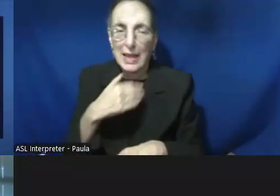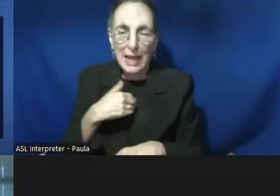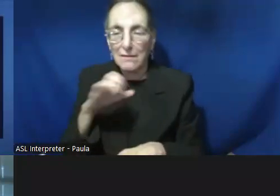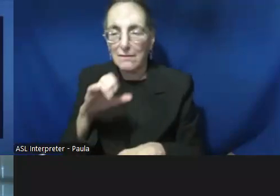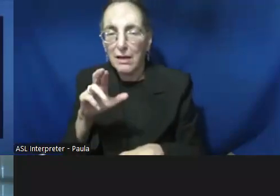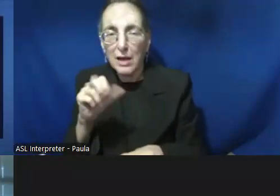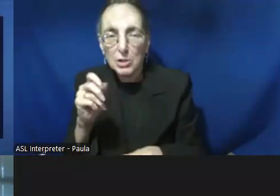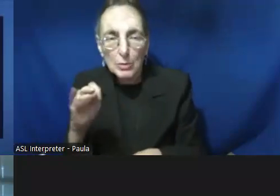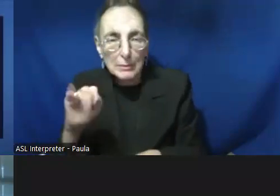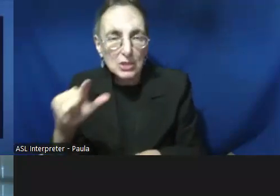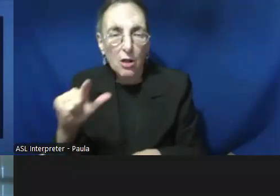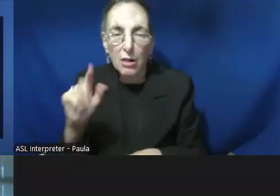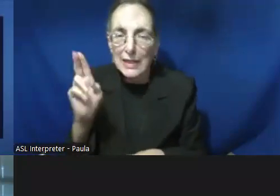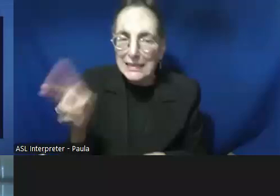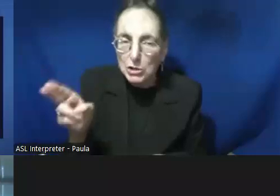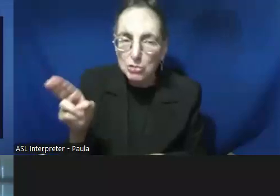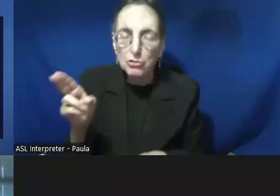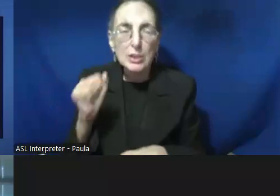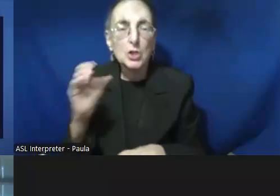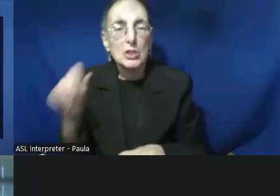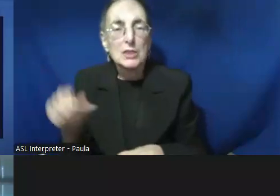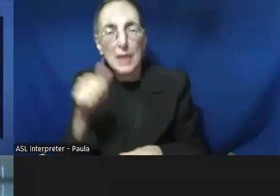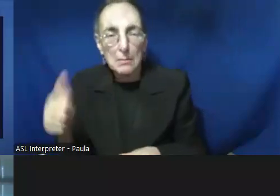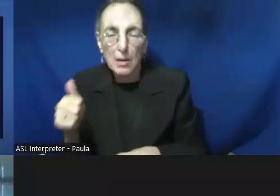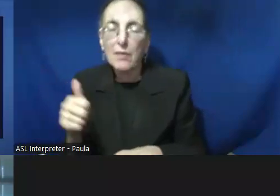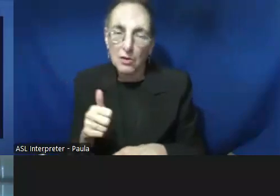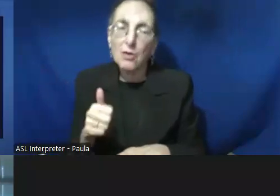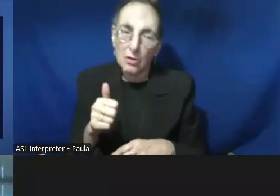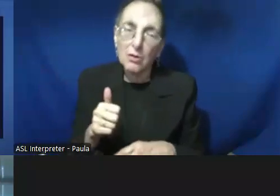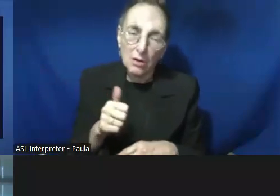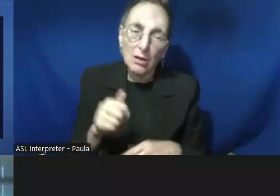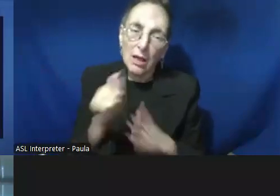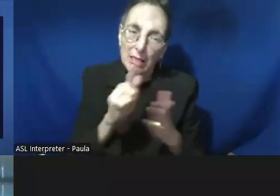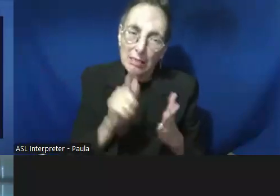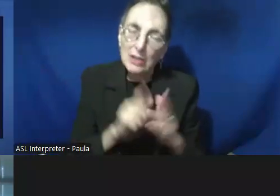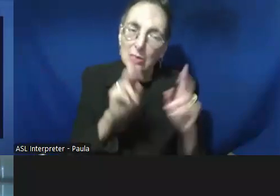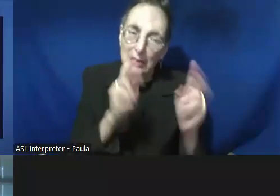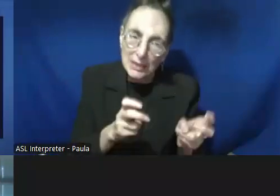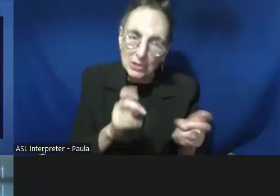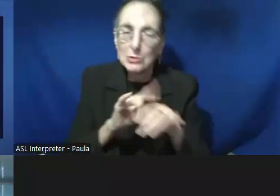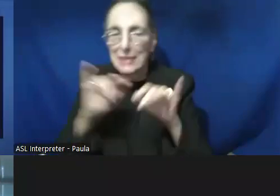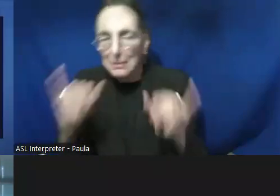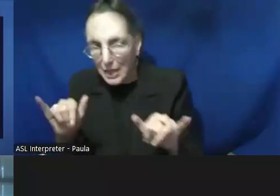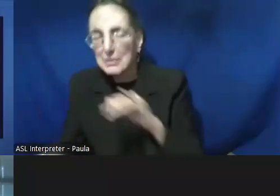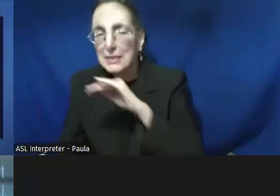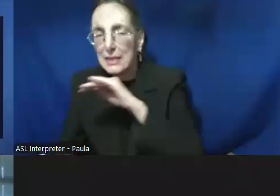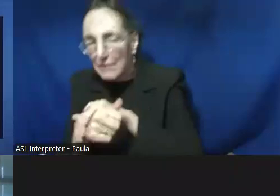some other like co-occurring legal issue at the same time as the eviction or other